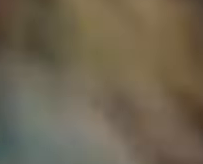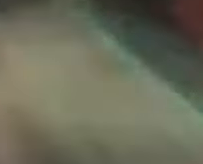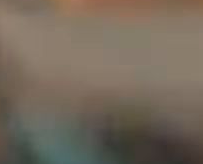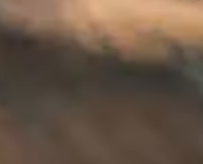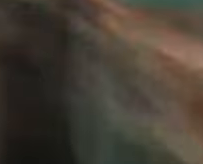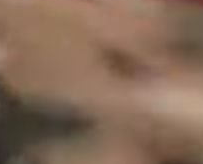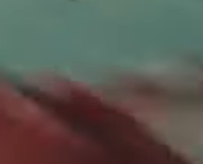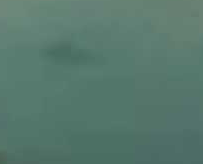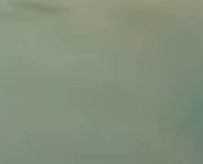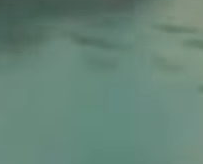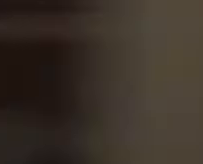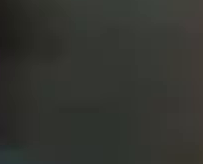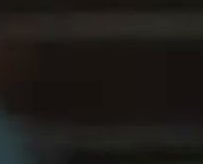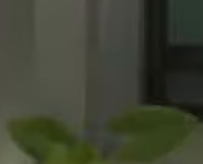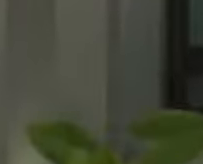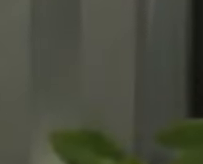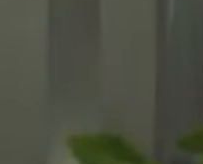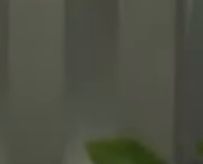tujitahidi